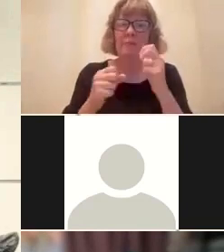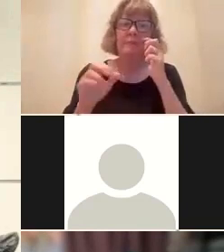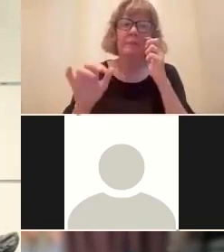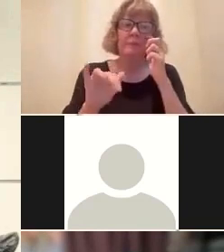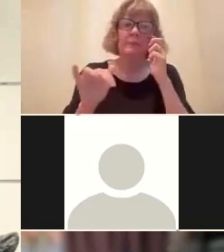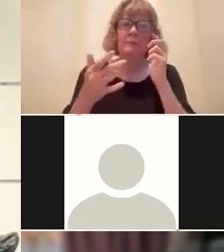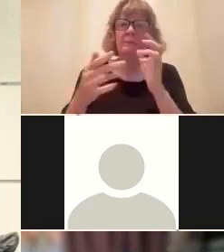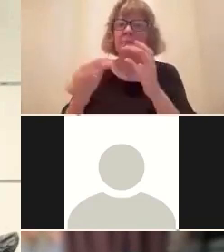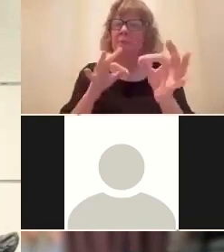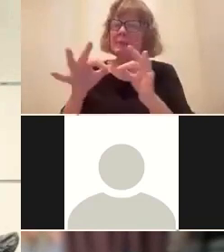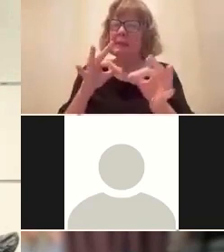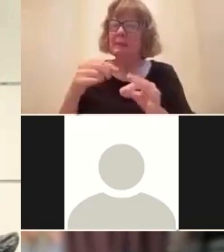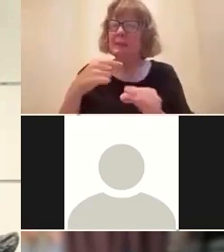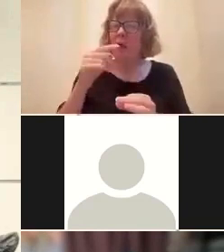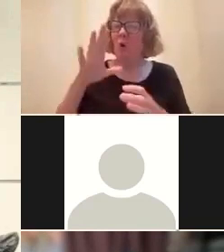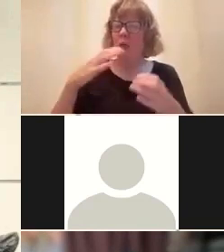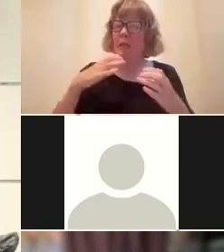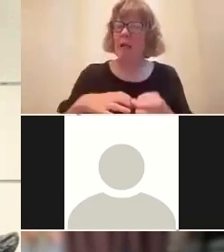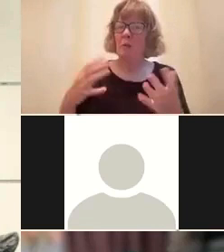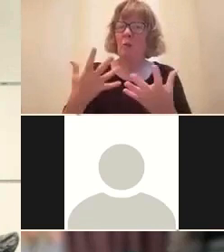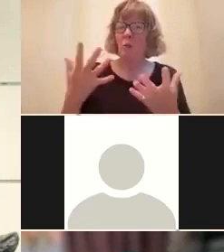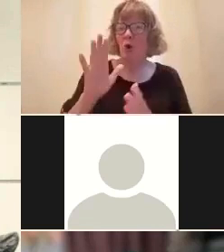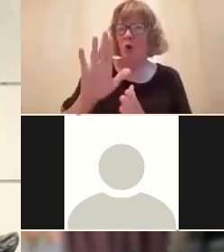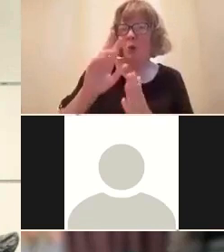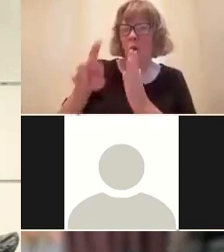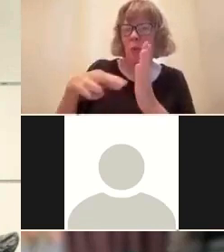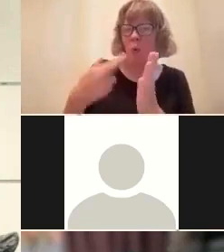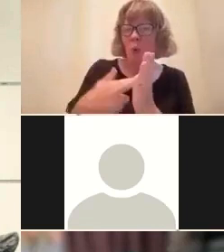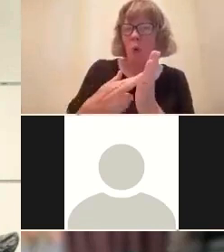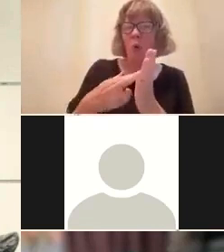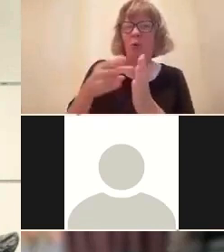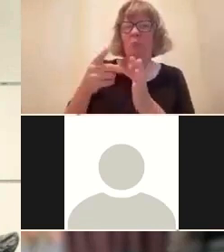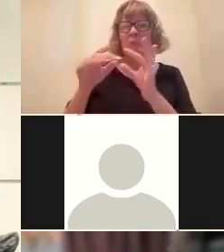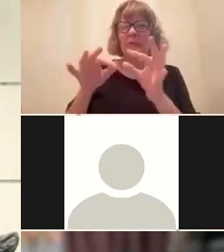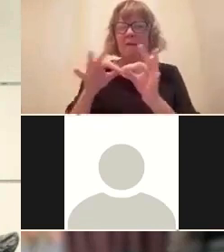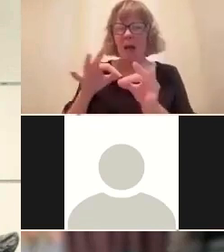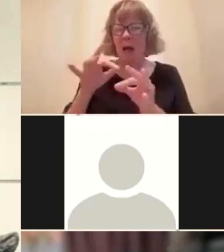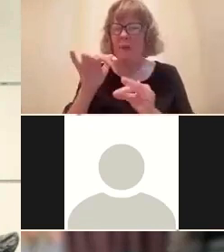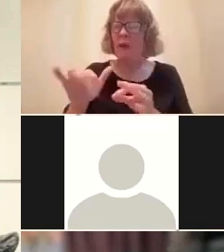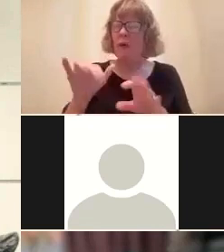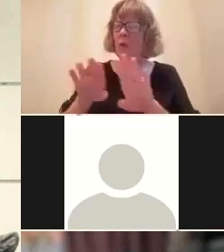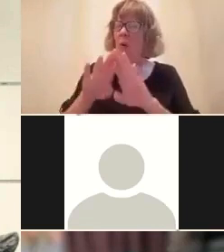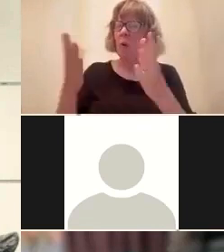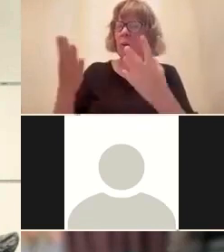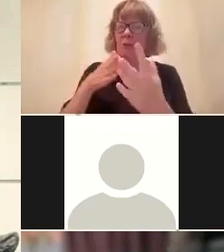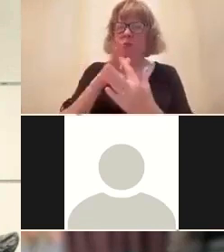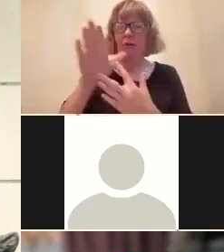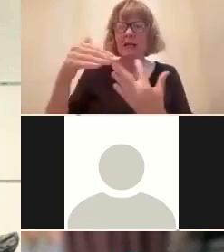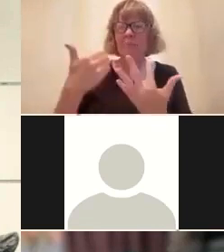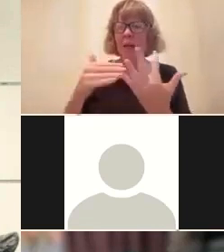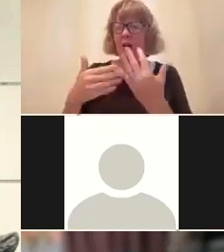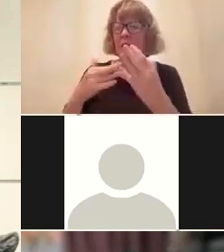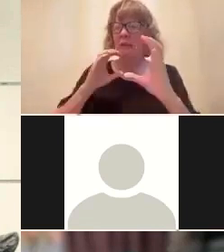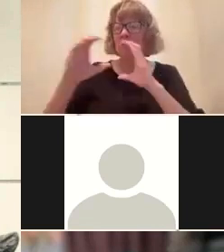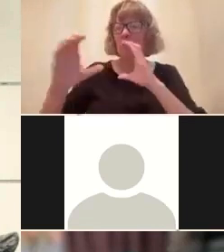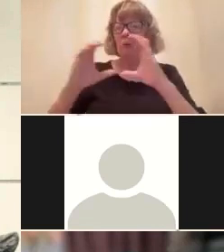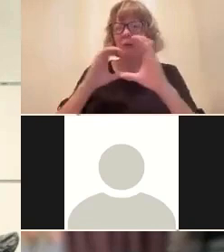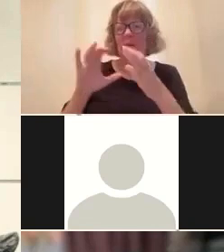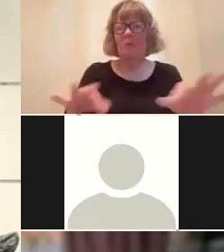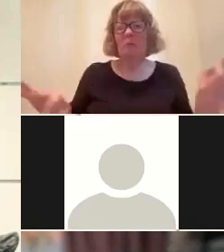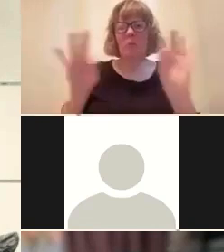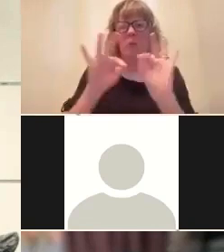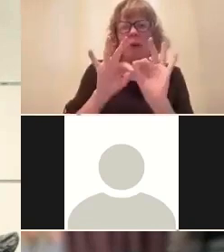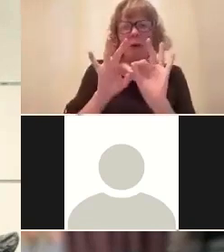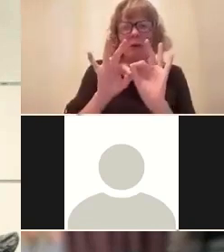clients about your role. Define it for them. Provide open and transparent communication. Maintain